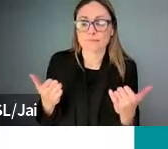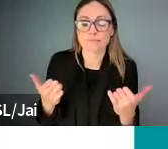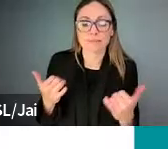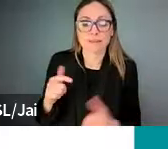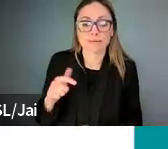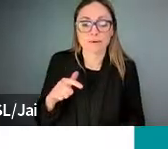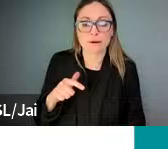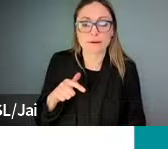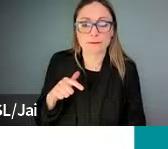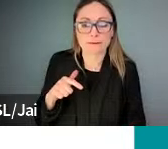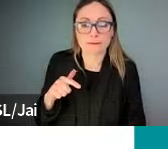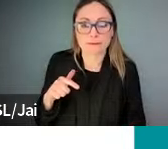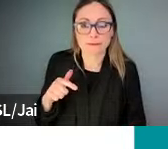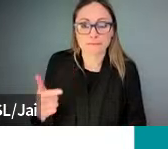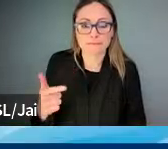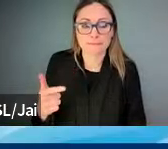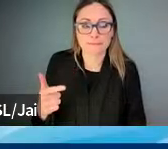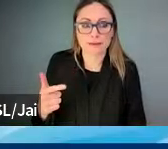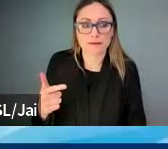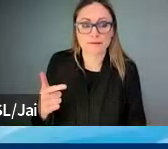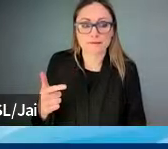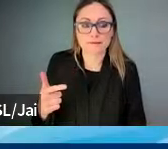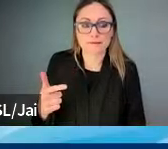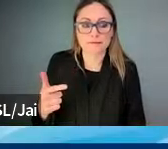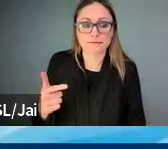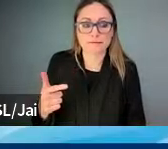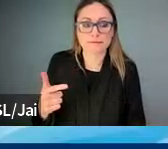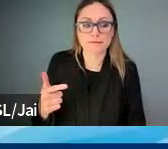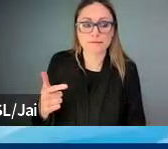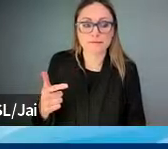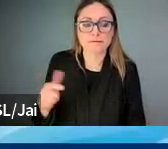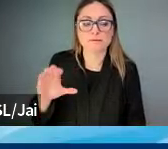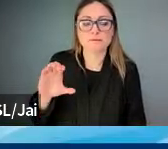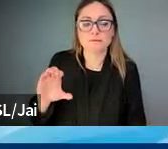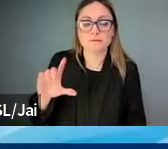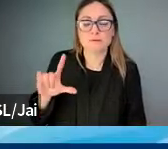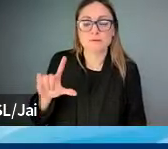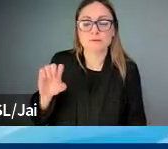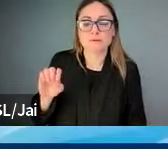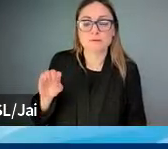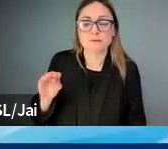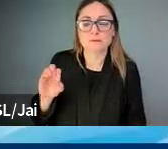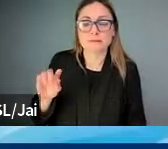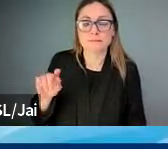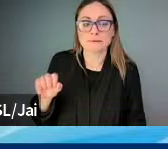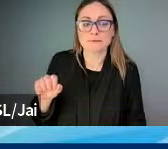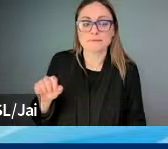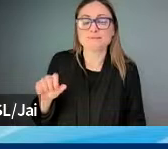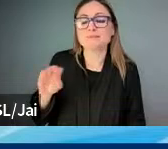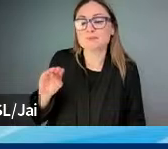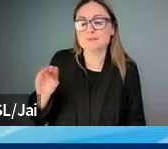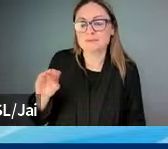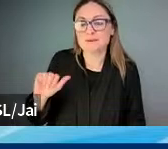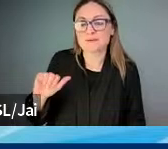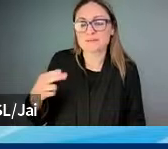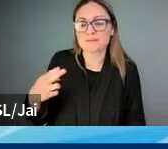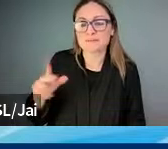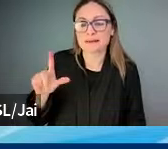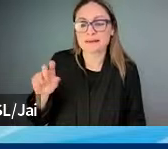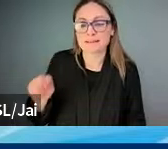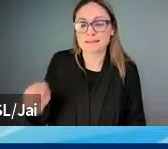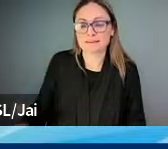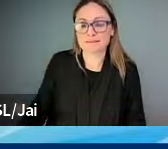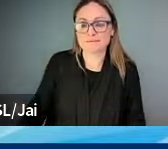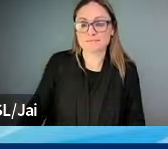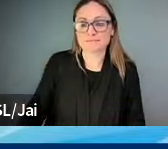to Clements, to Malin. We're going to pass to